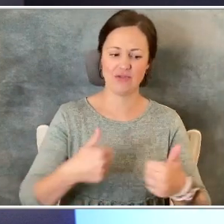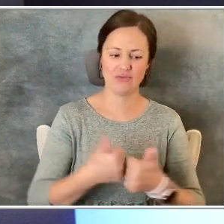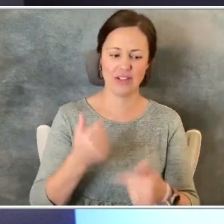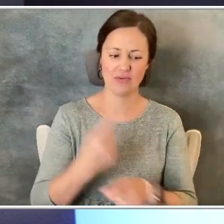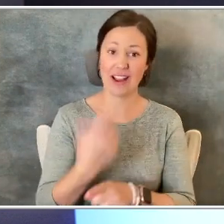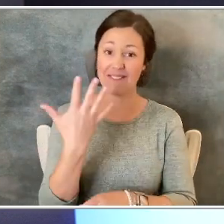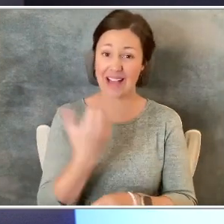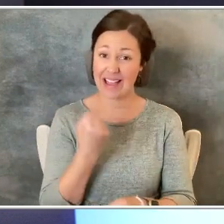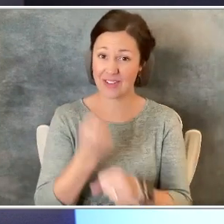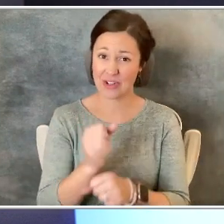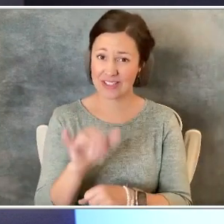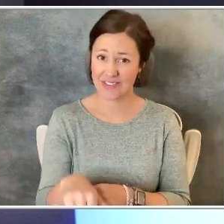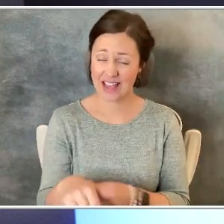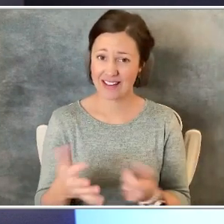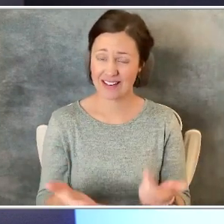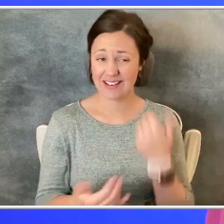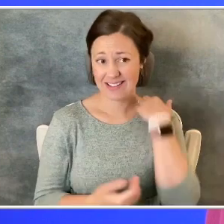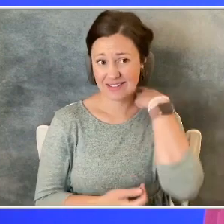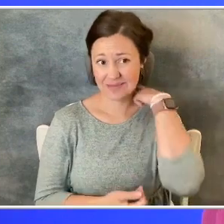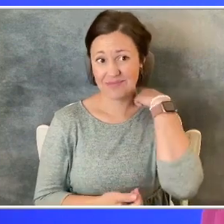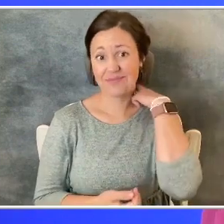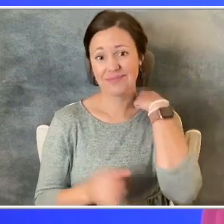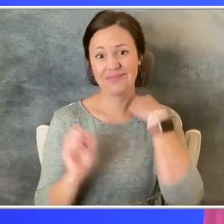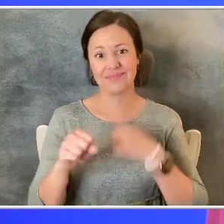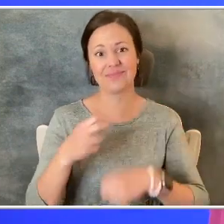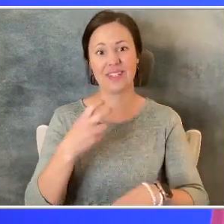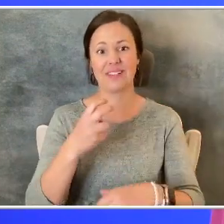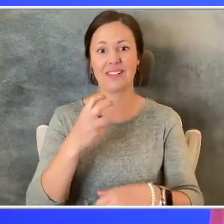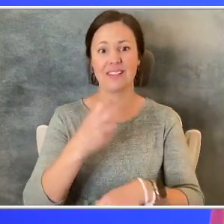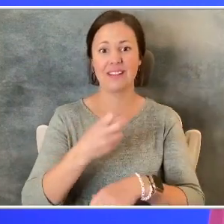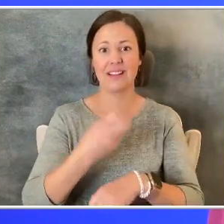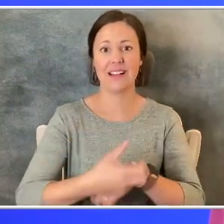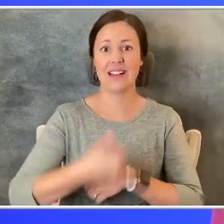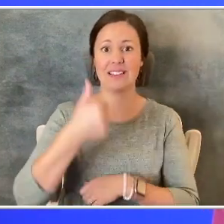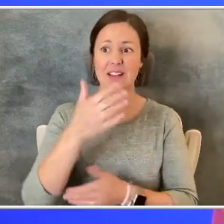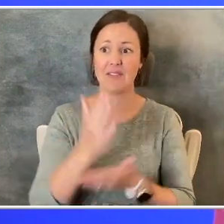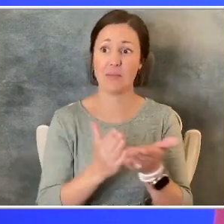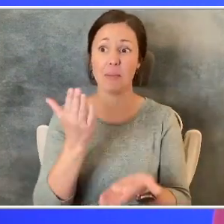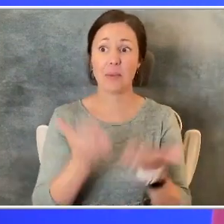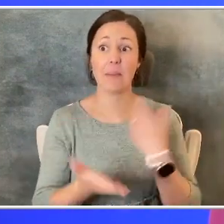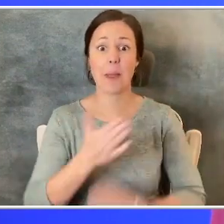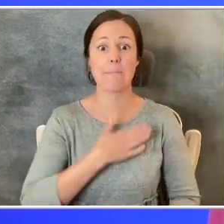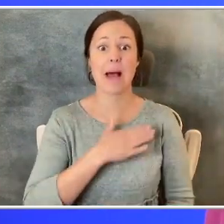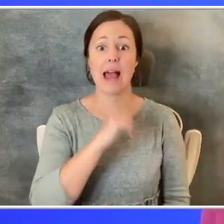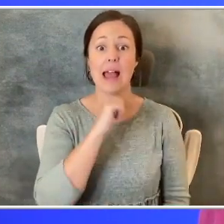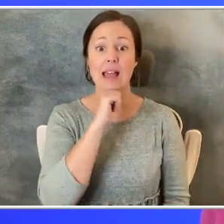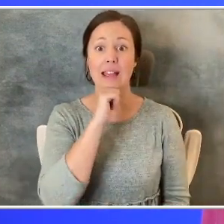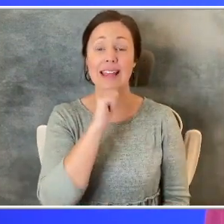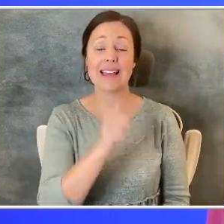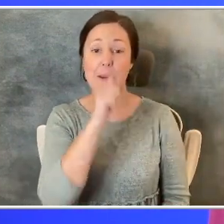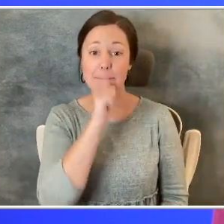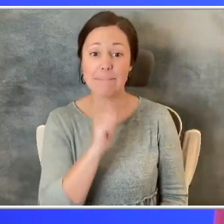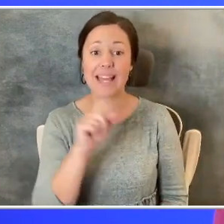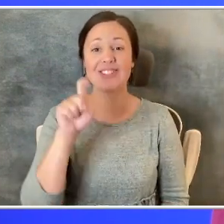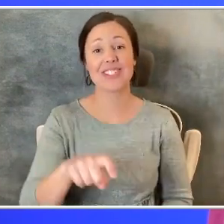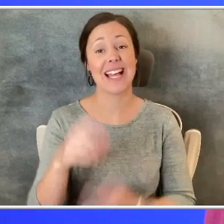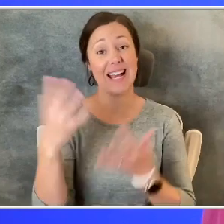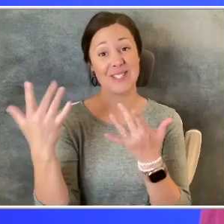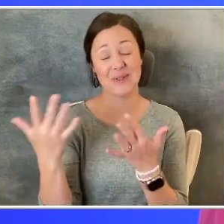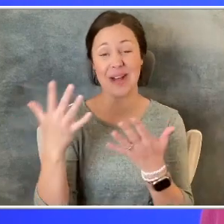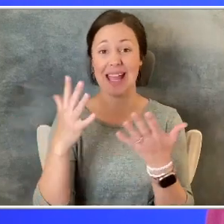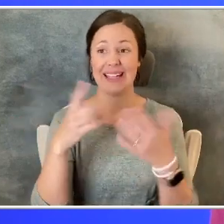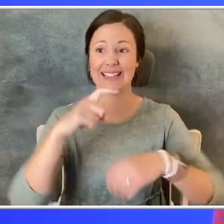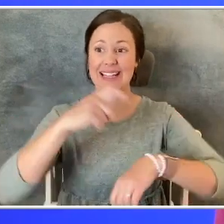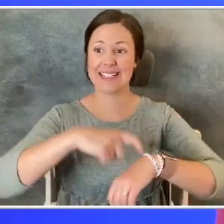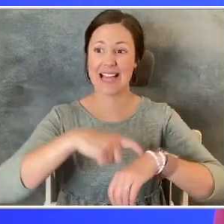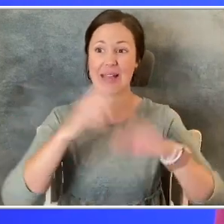What was the toughest part? The toughest part was probably my impatience. We had to wait a certain amount of time, 3 months between the